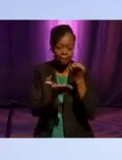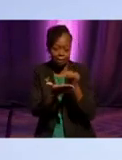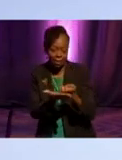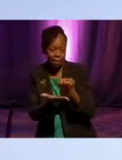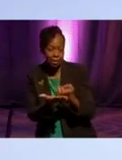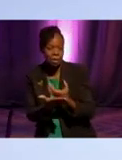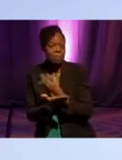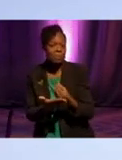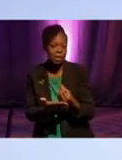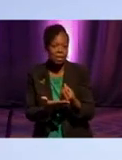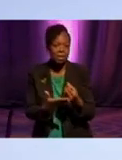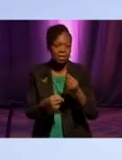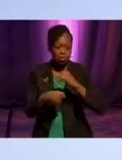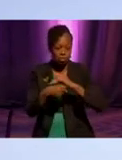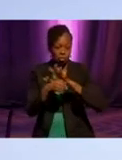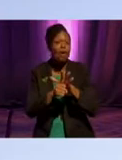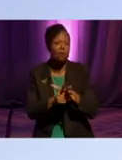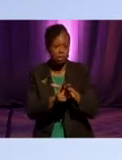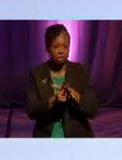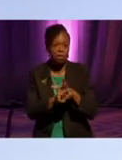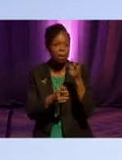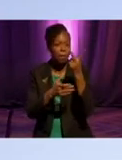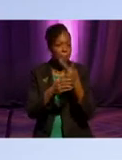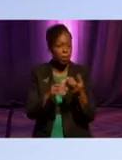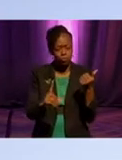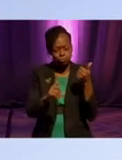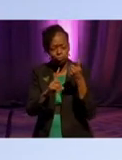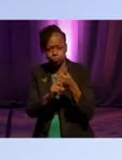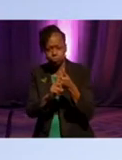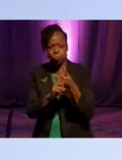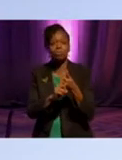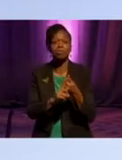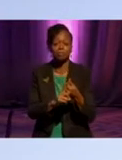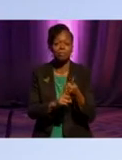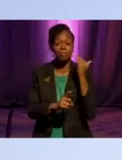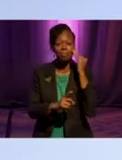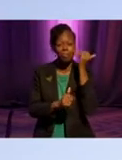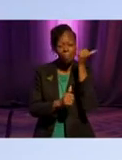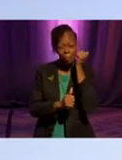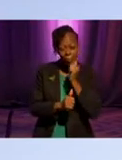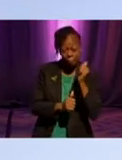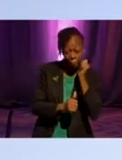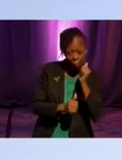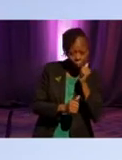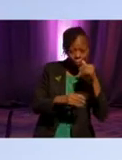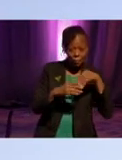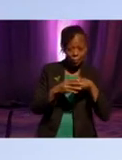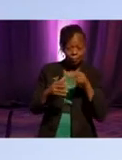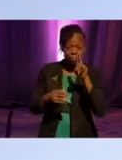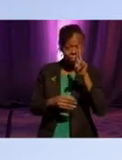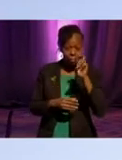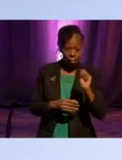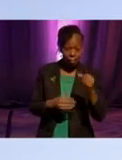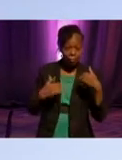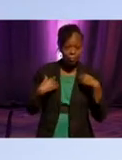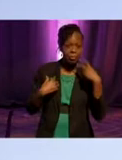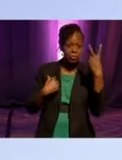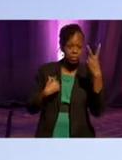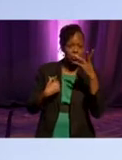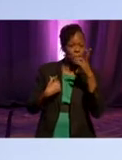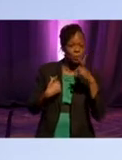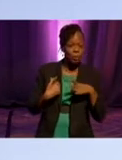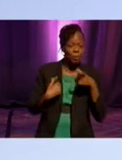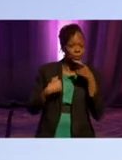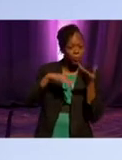impact of COVID-19. Do you know each and every day in the US, we have 2 women